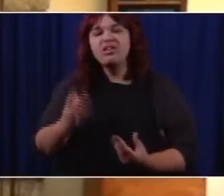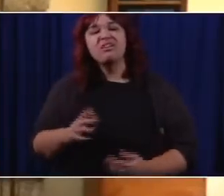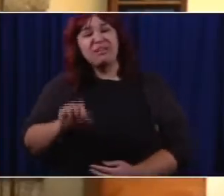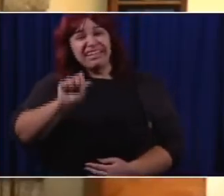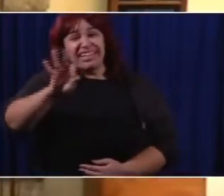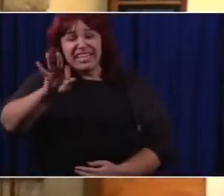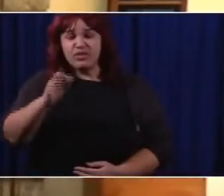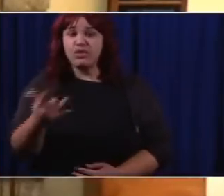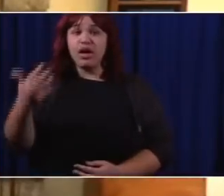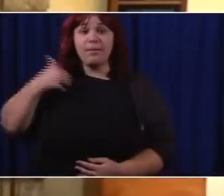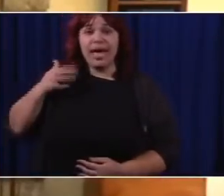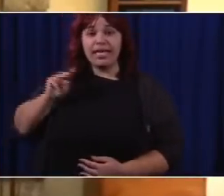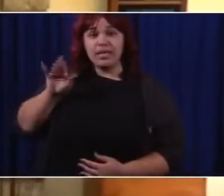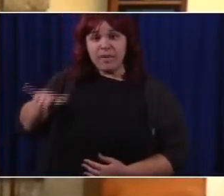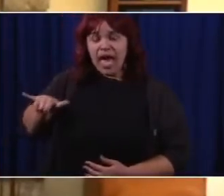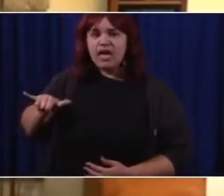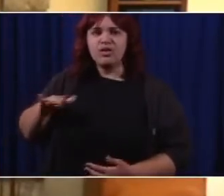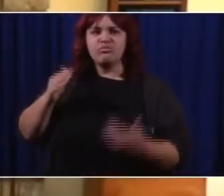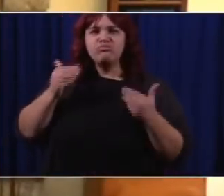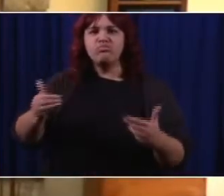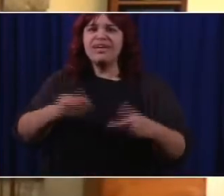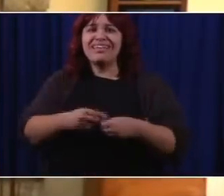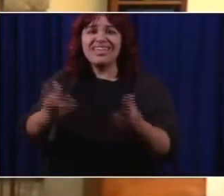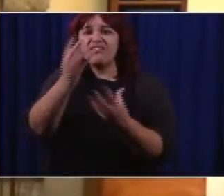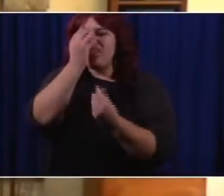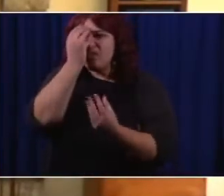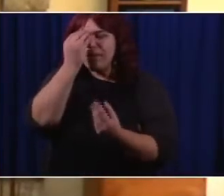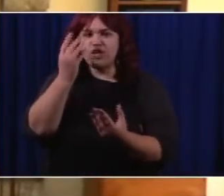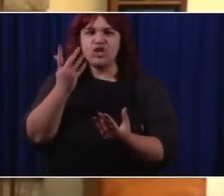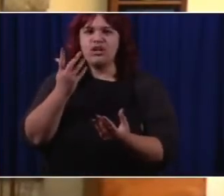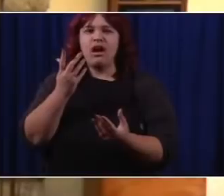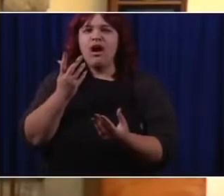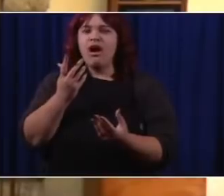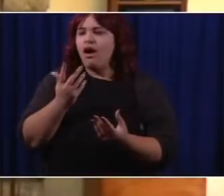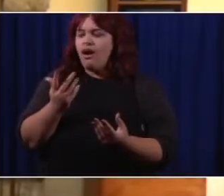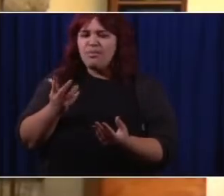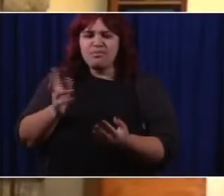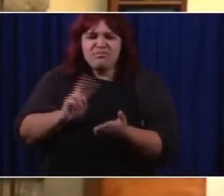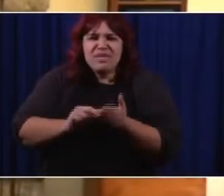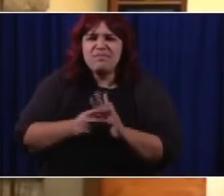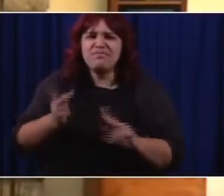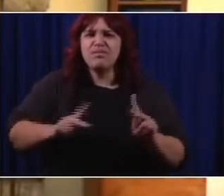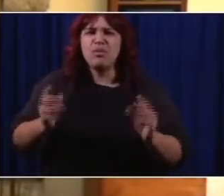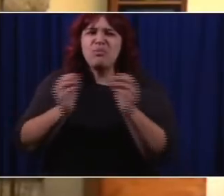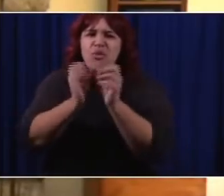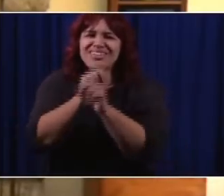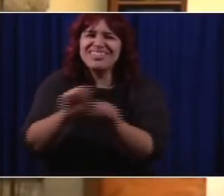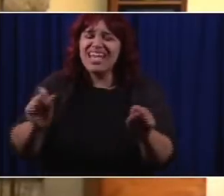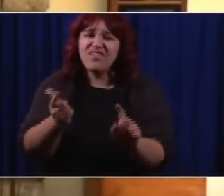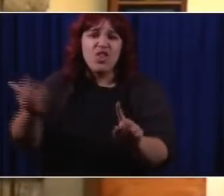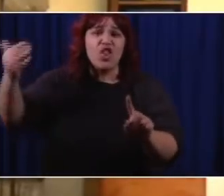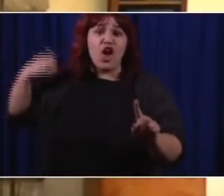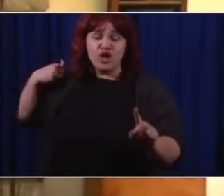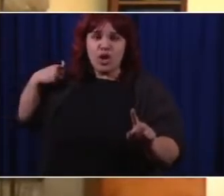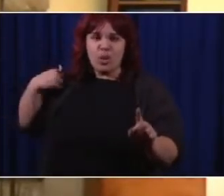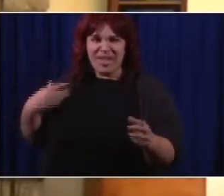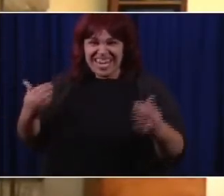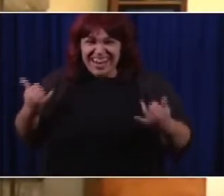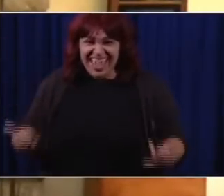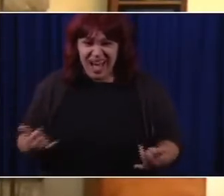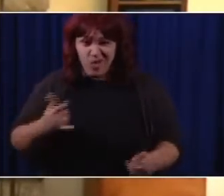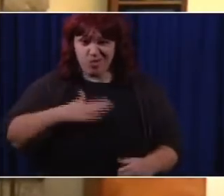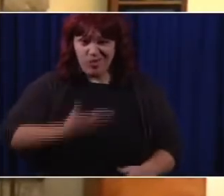if your answer is no, why release it now saying you want to give the most information when we can? Jess, I don't